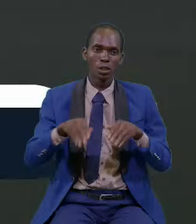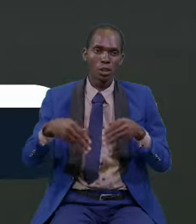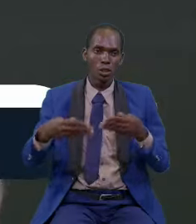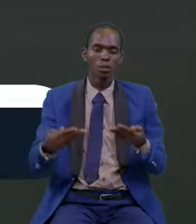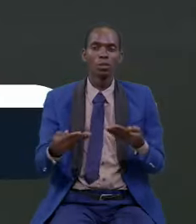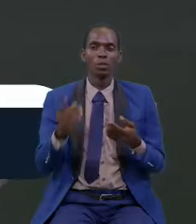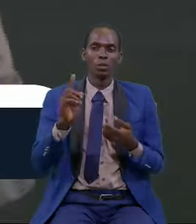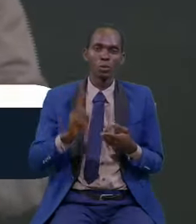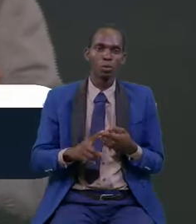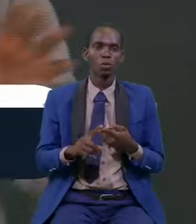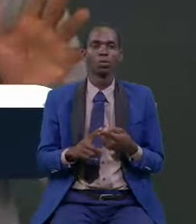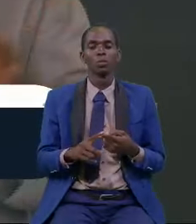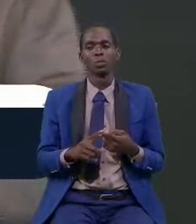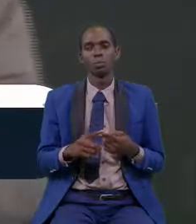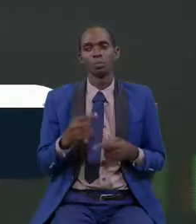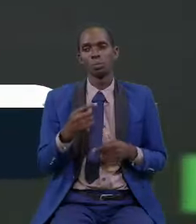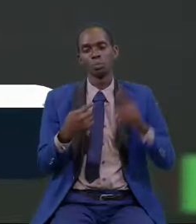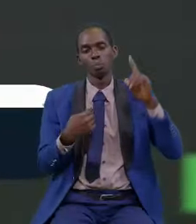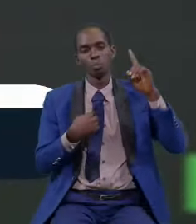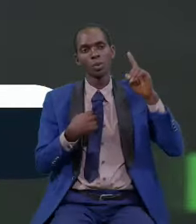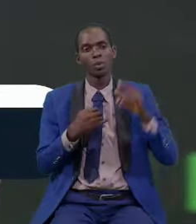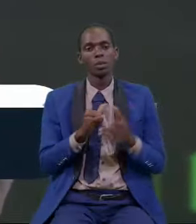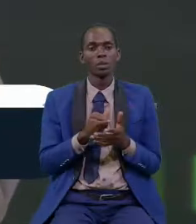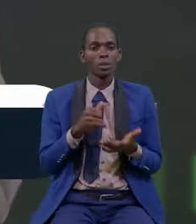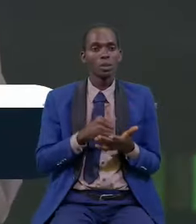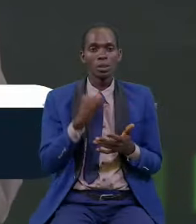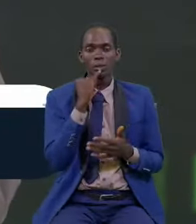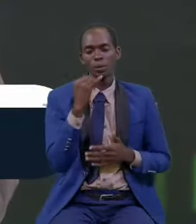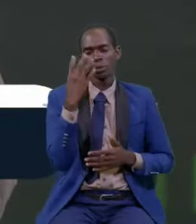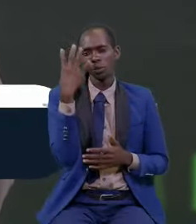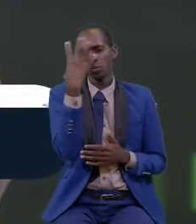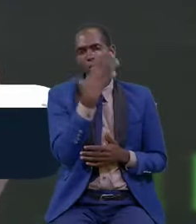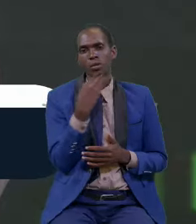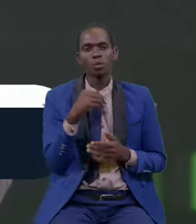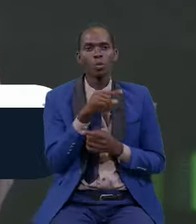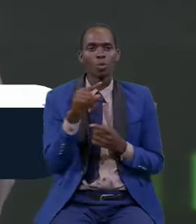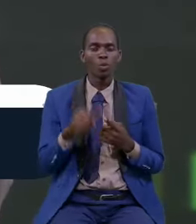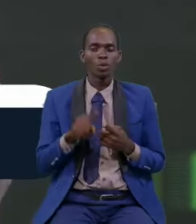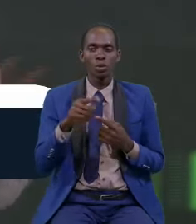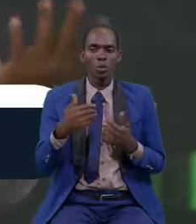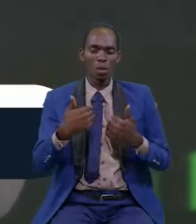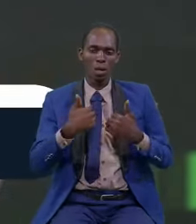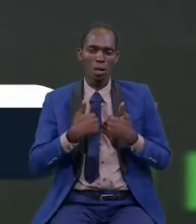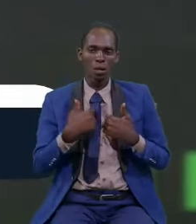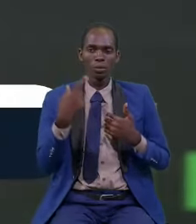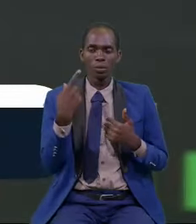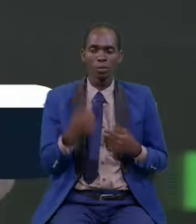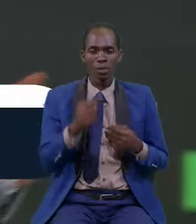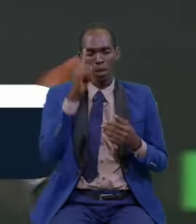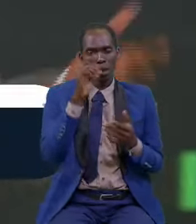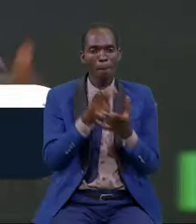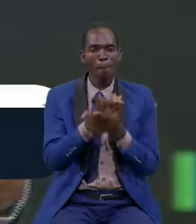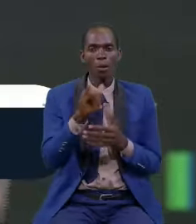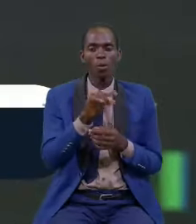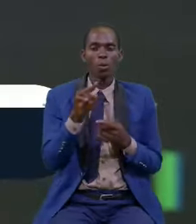me. You know, it's beautiful, wonderful. When you carry the notion, when you carry the belief, when you carry